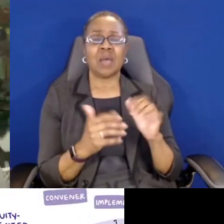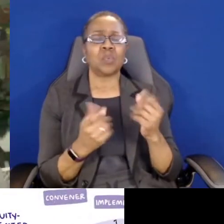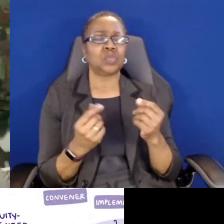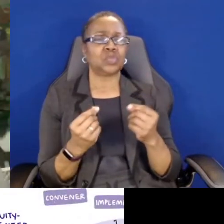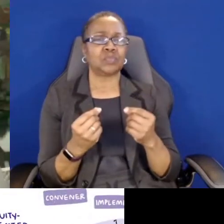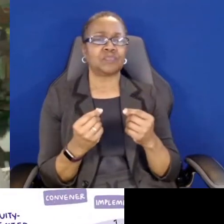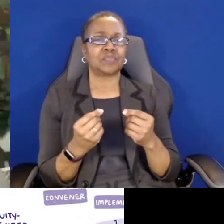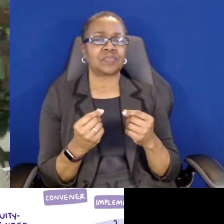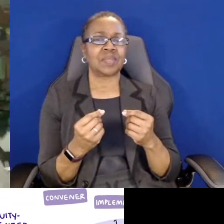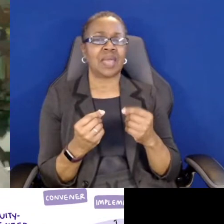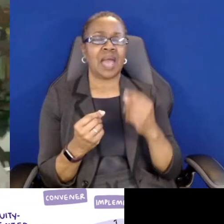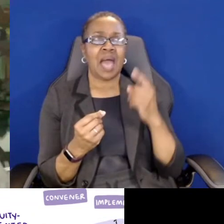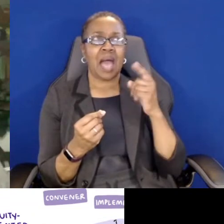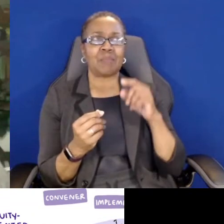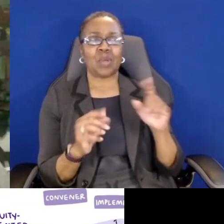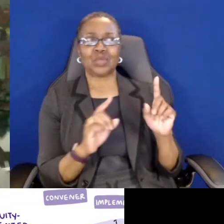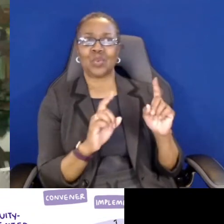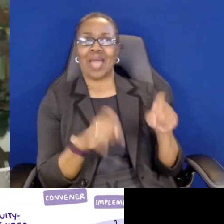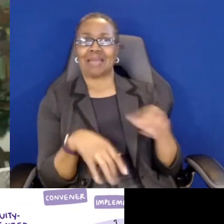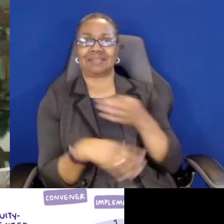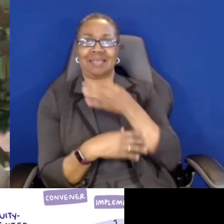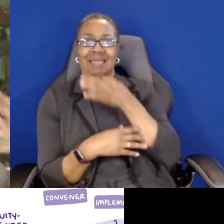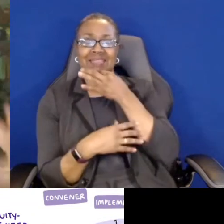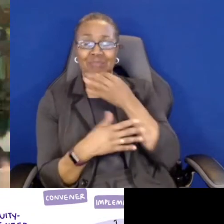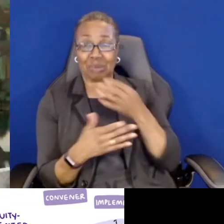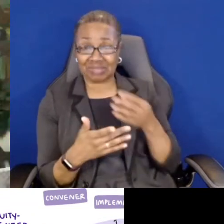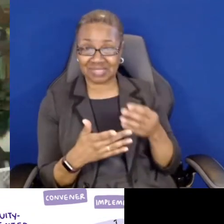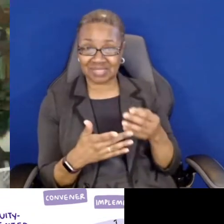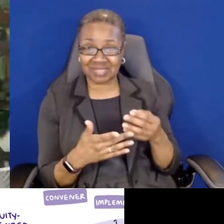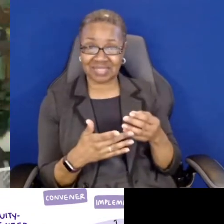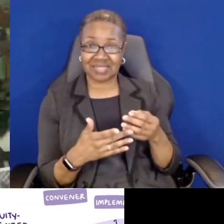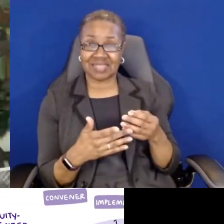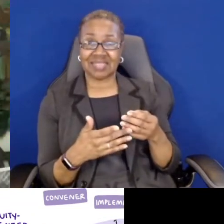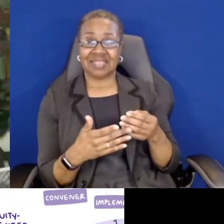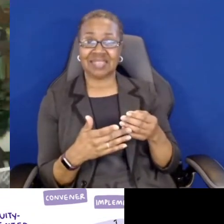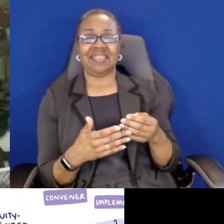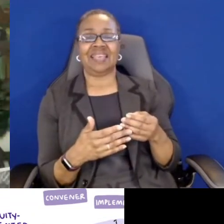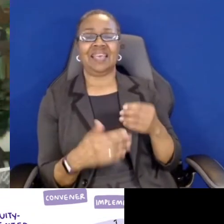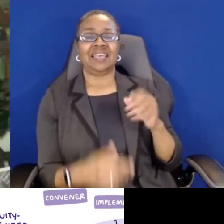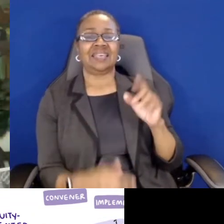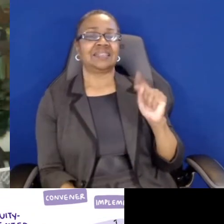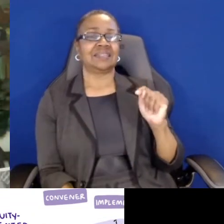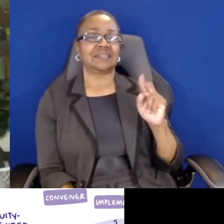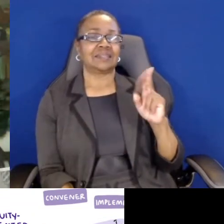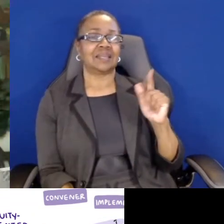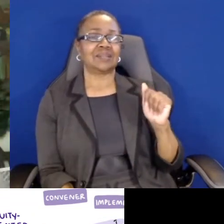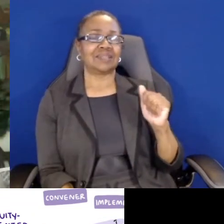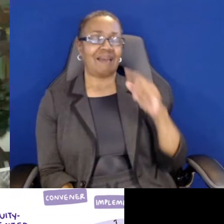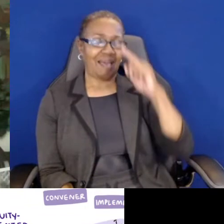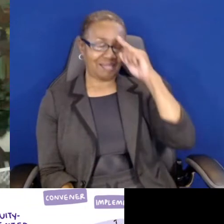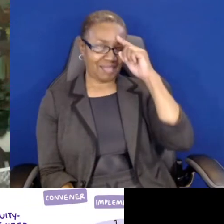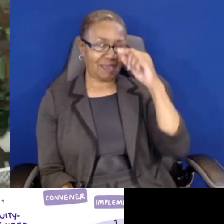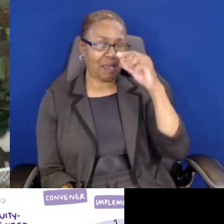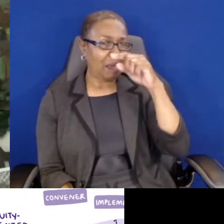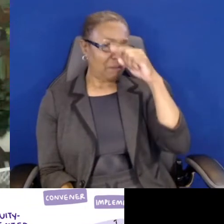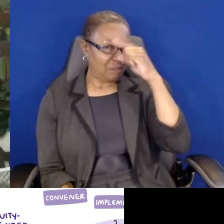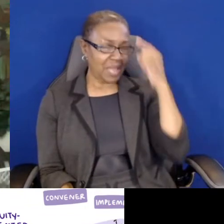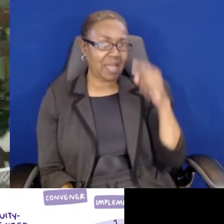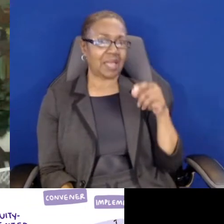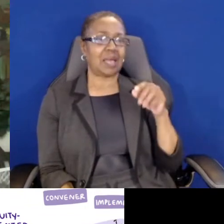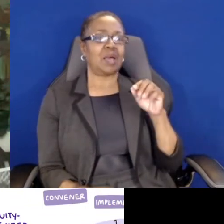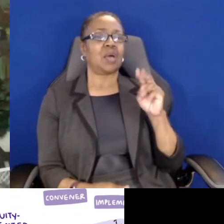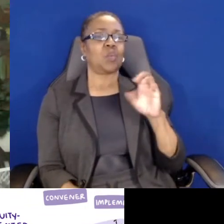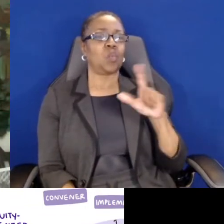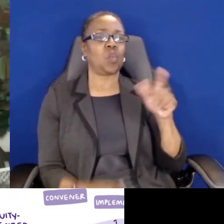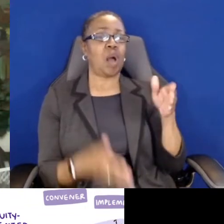But I think this is a challenging question. I think of Tulsa, Black Wall Street. That's some. It's